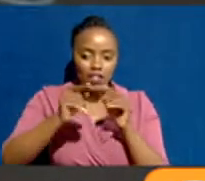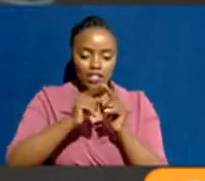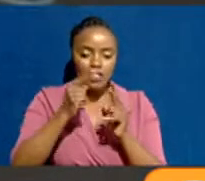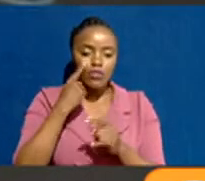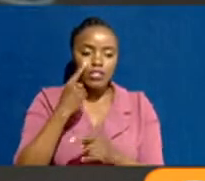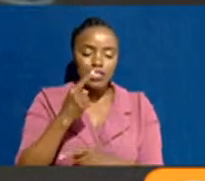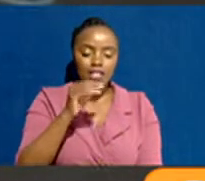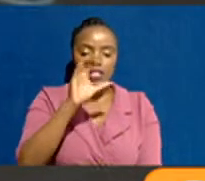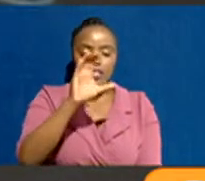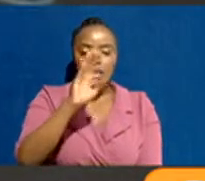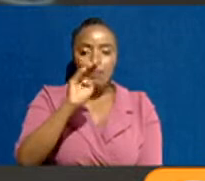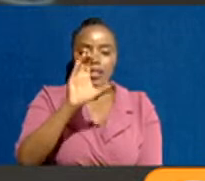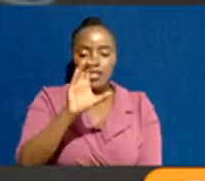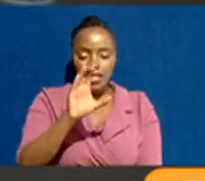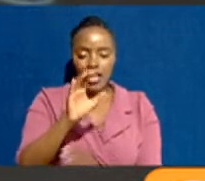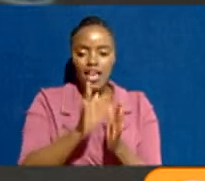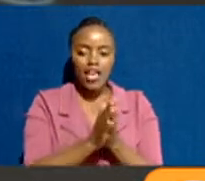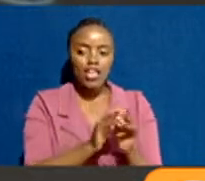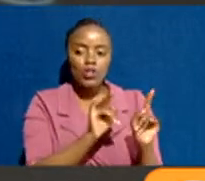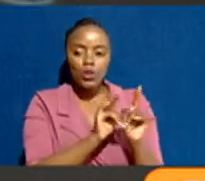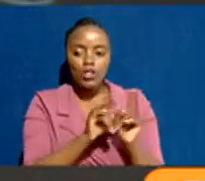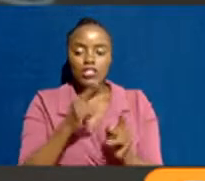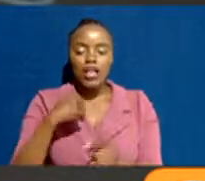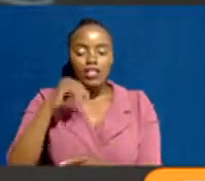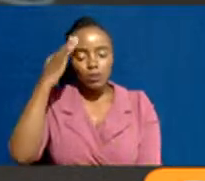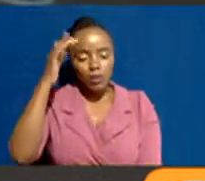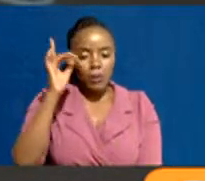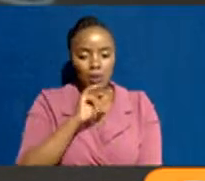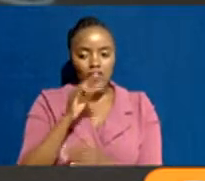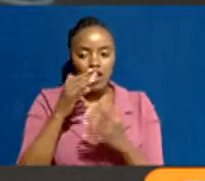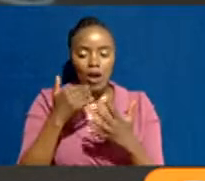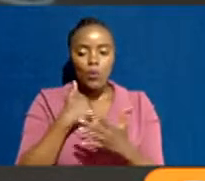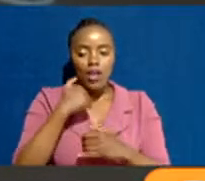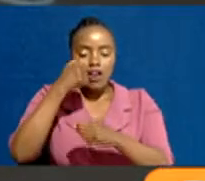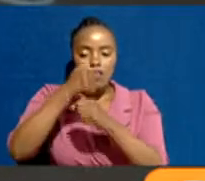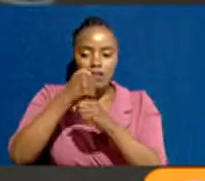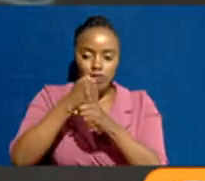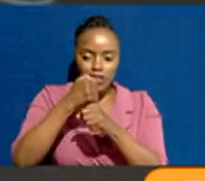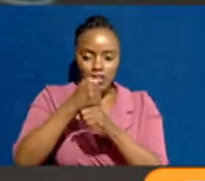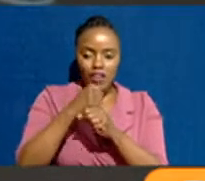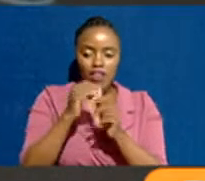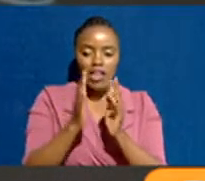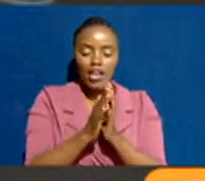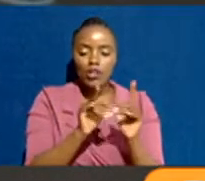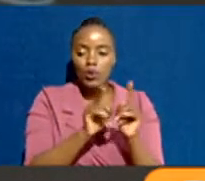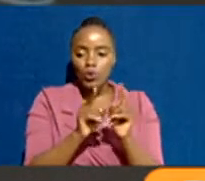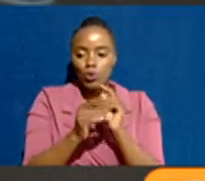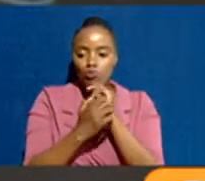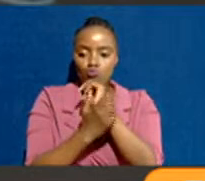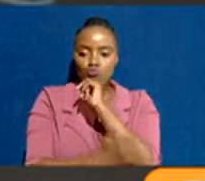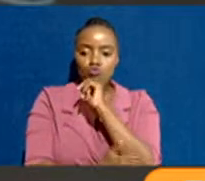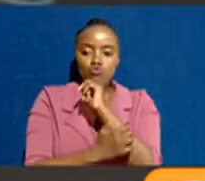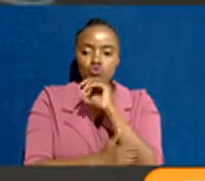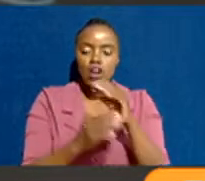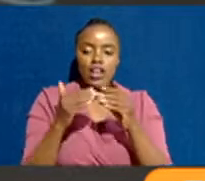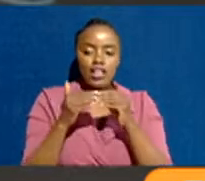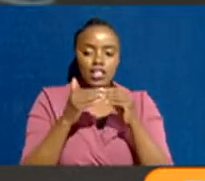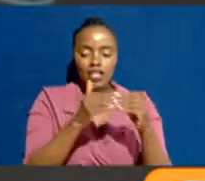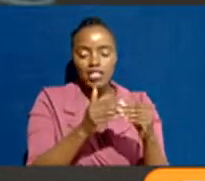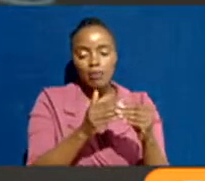CBC, and we are where we are in this muddle because of some poor leadership at the Ministry of